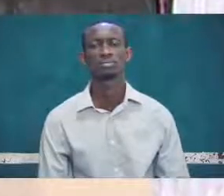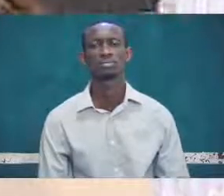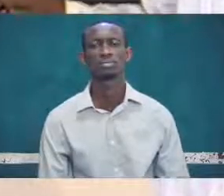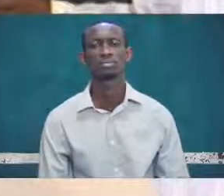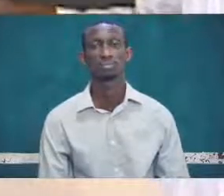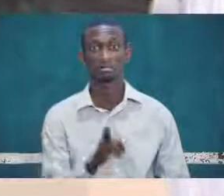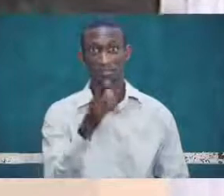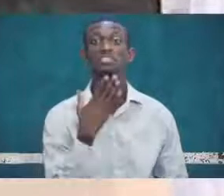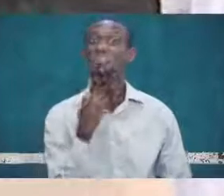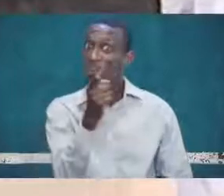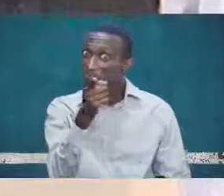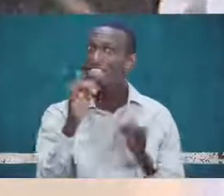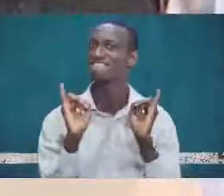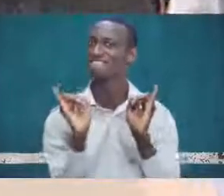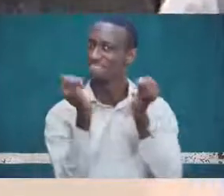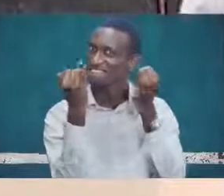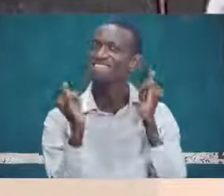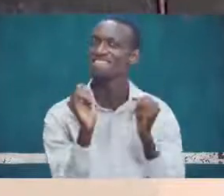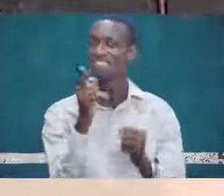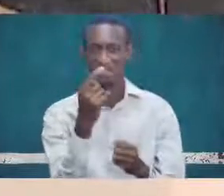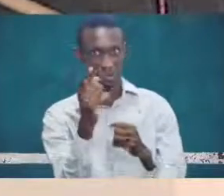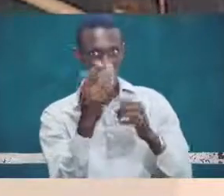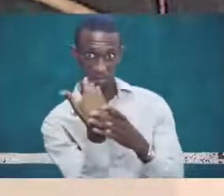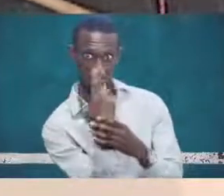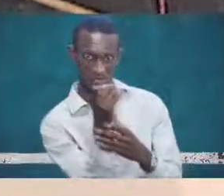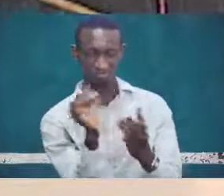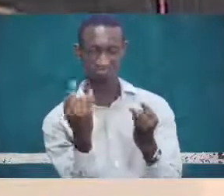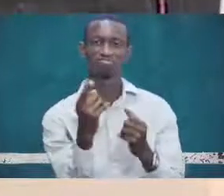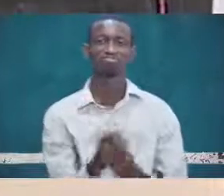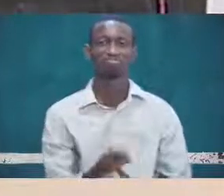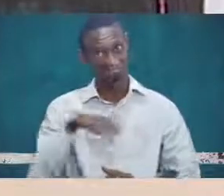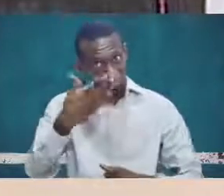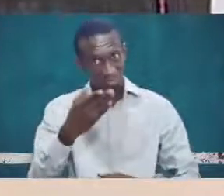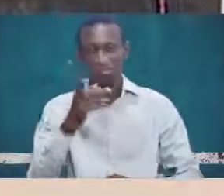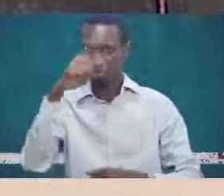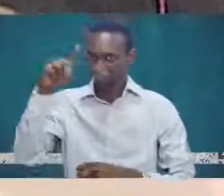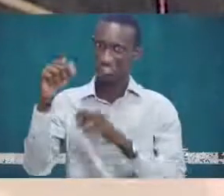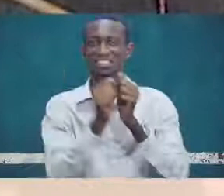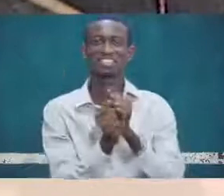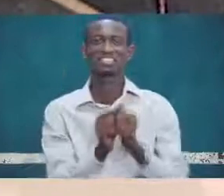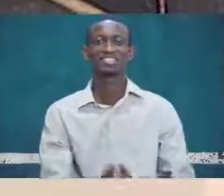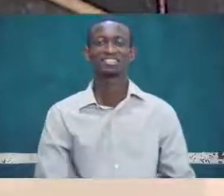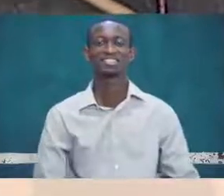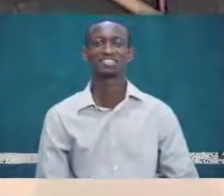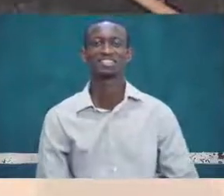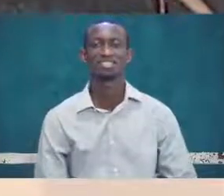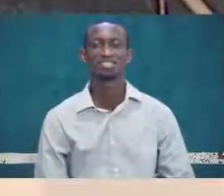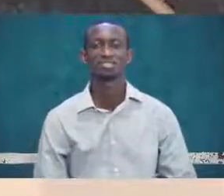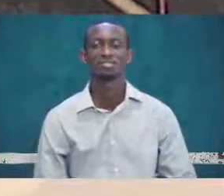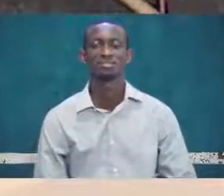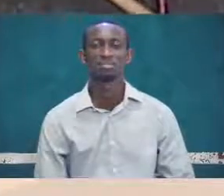I want you to try it down, just on a paper. And when you finish, we're going to do it together.